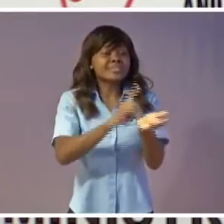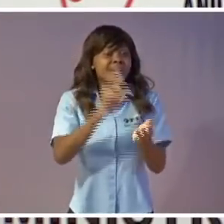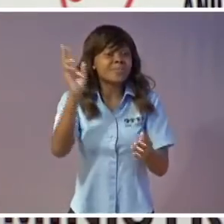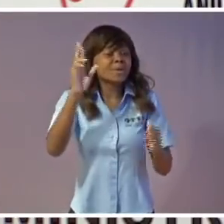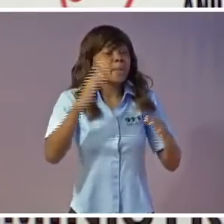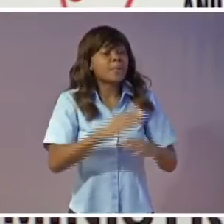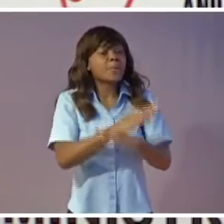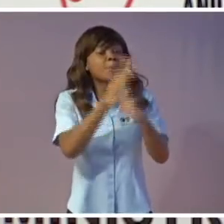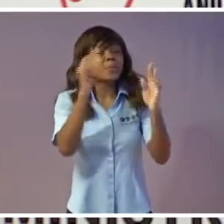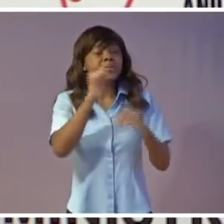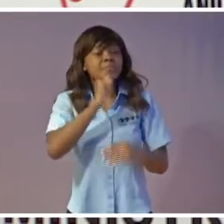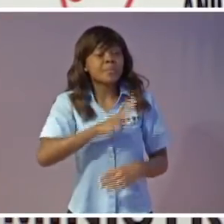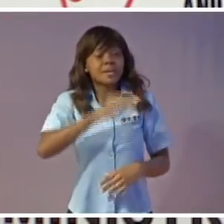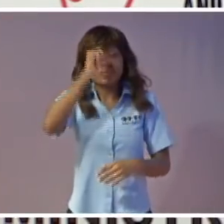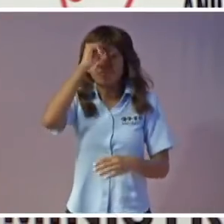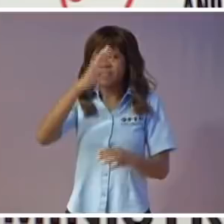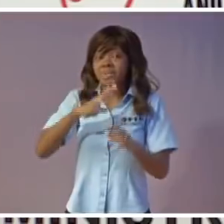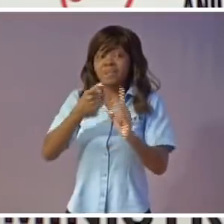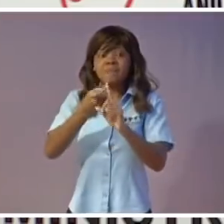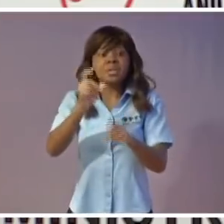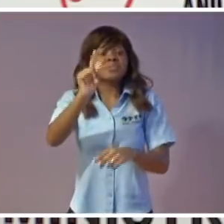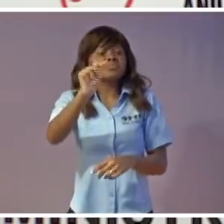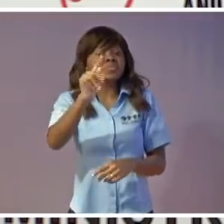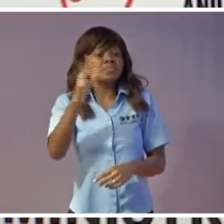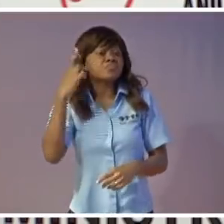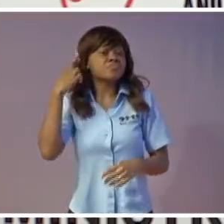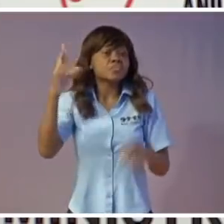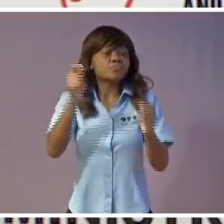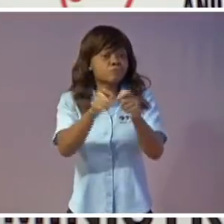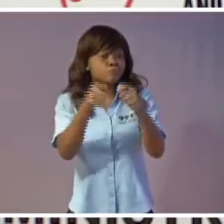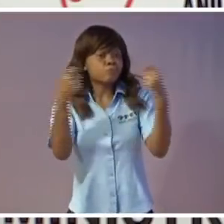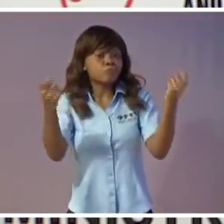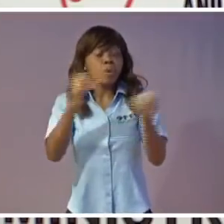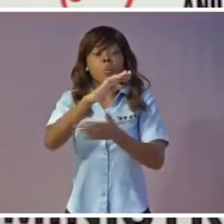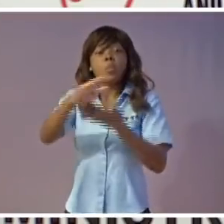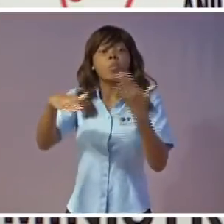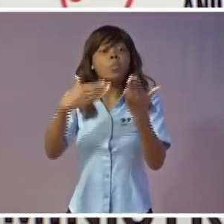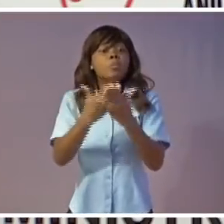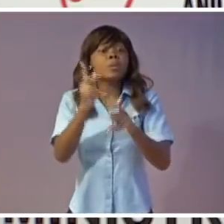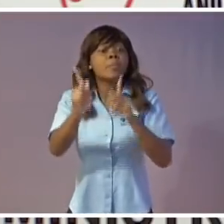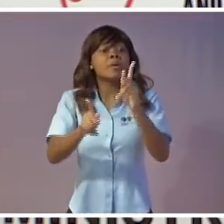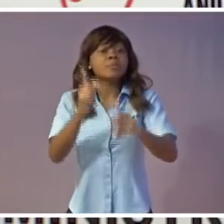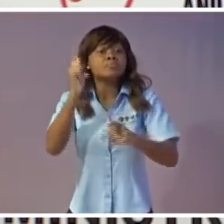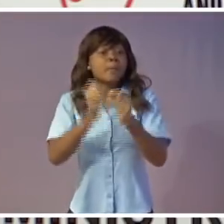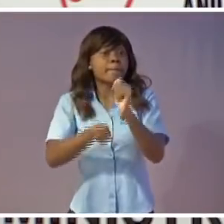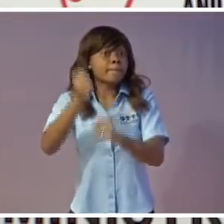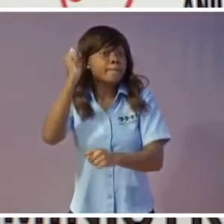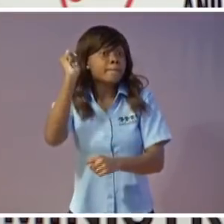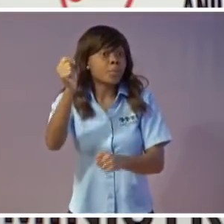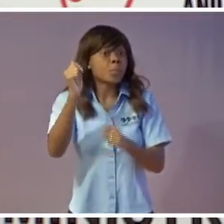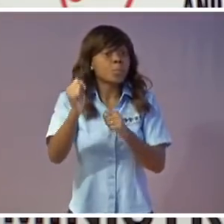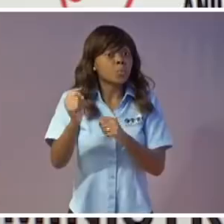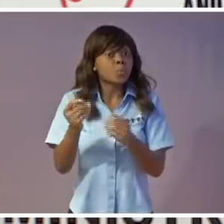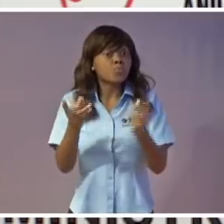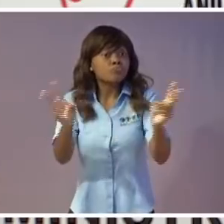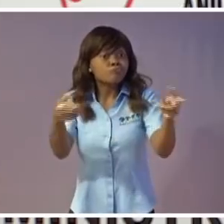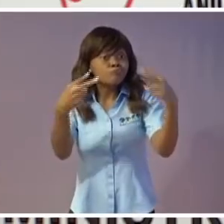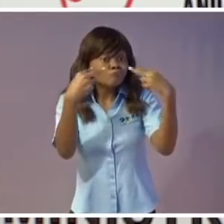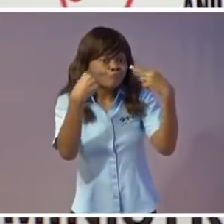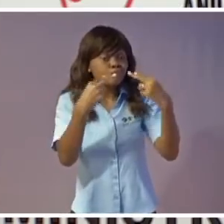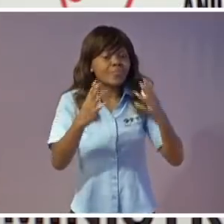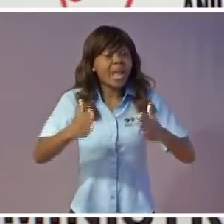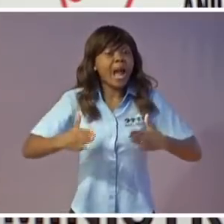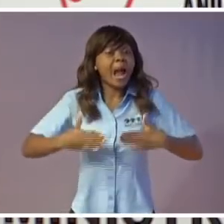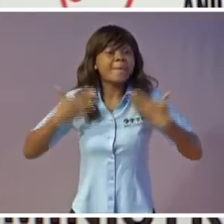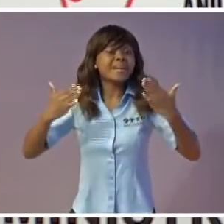media, and all good people listening, wherever you are. First of all, a very happy new year to each and every one